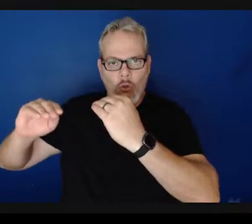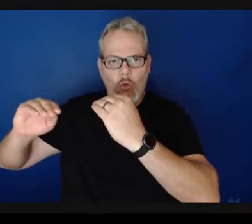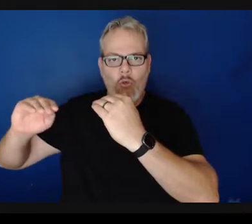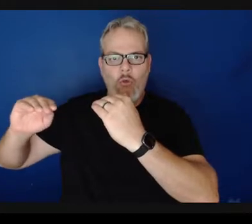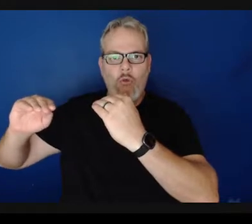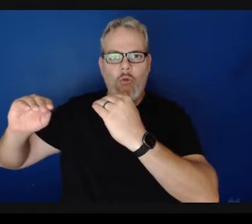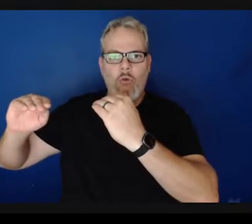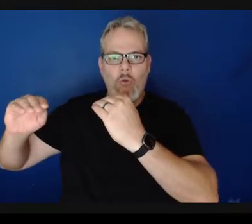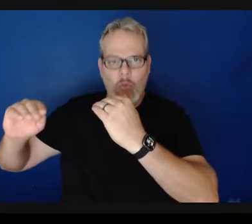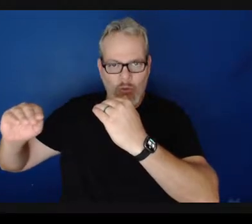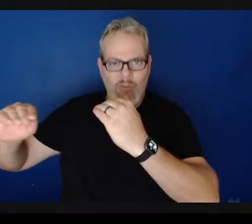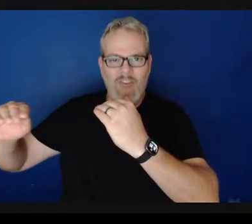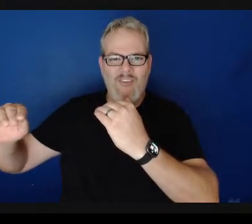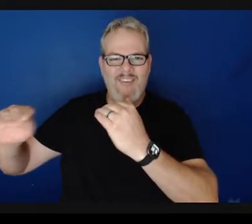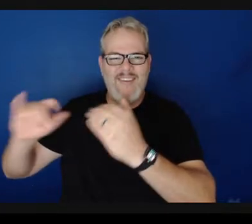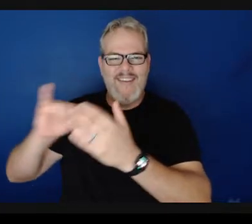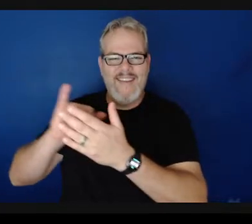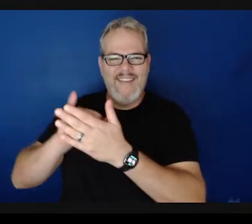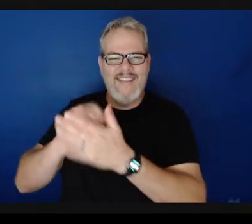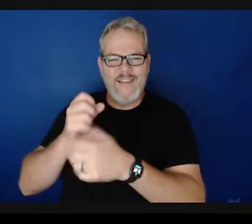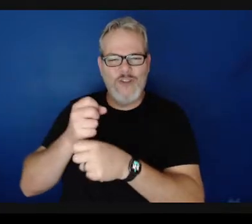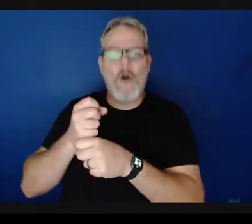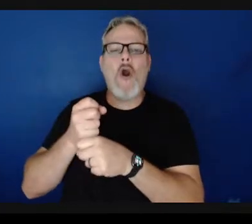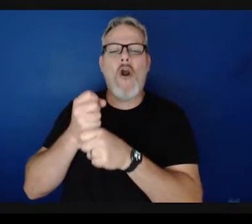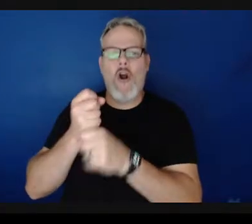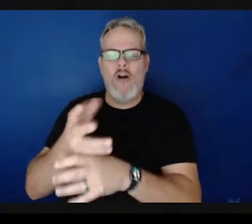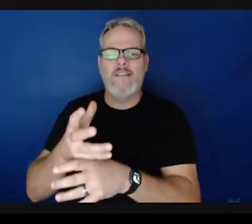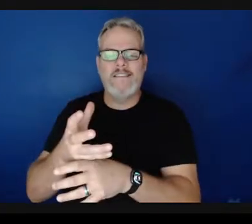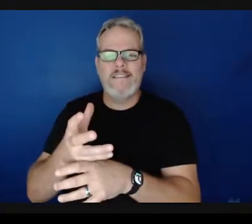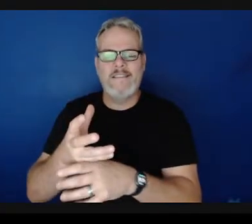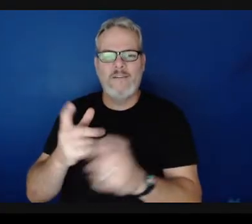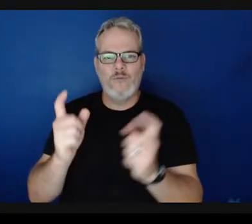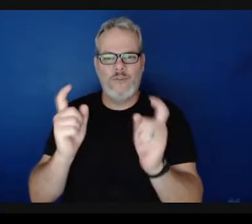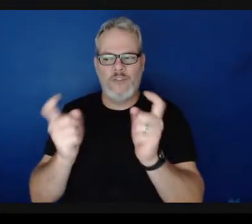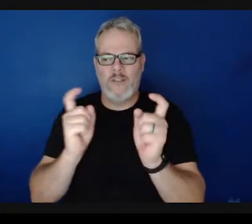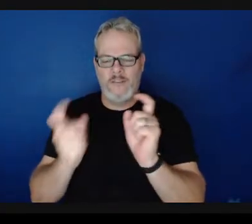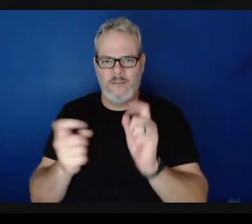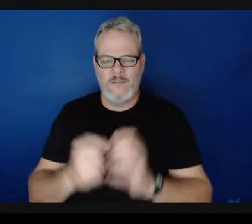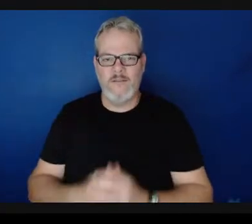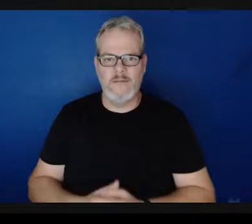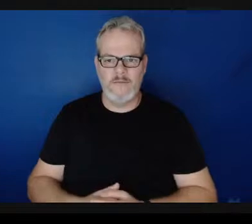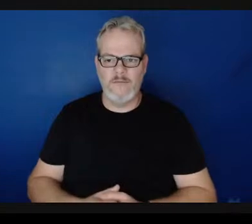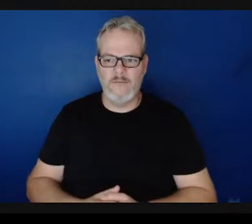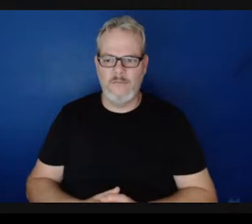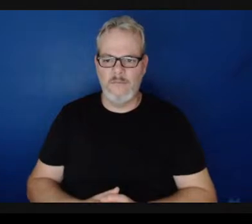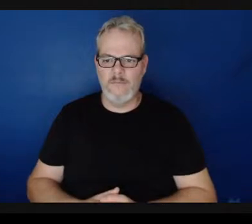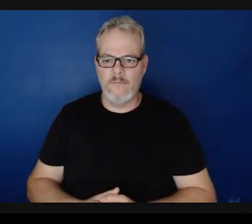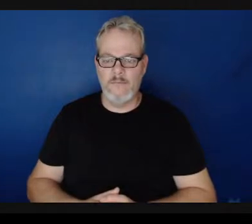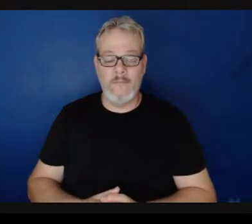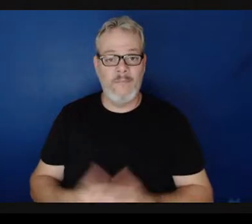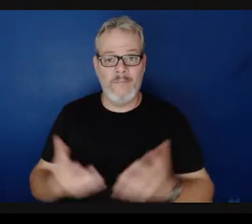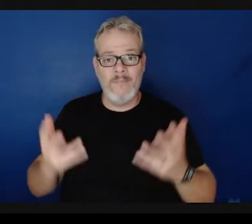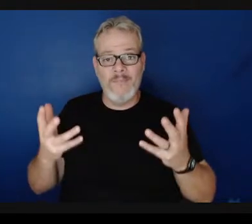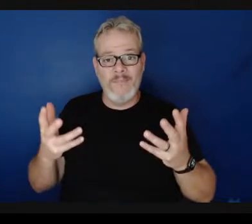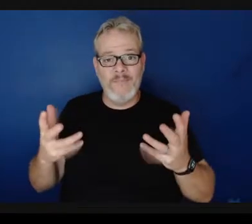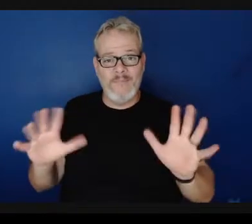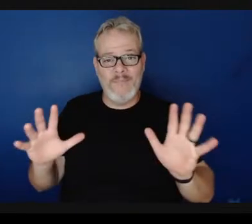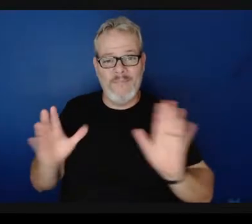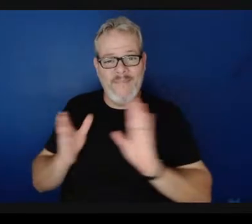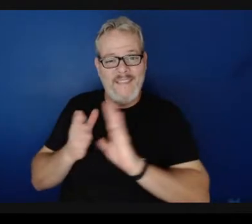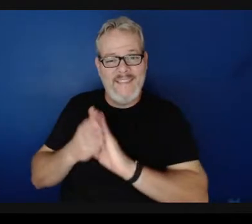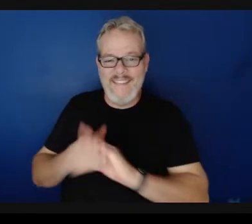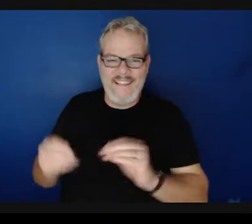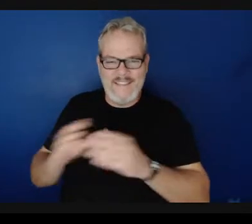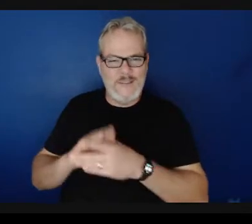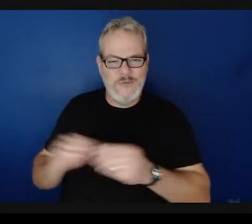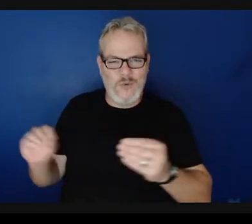an extension and movement of the volcano, a little adjustment happening here. So that's the story of 2024